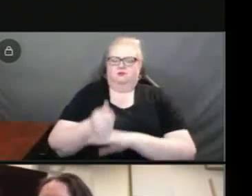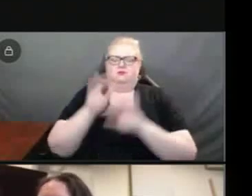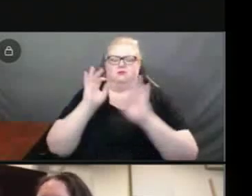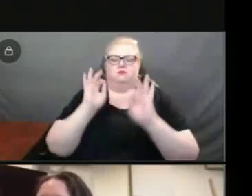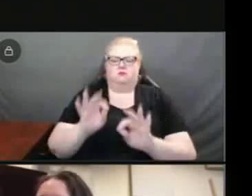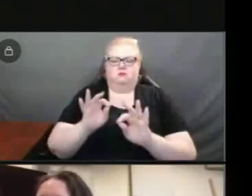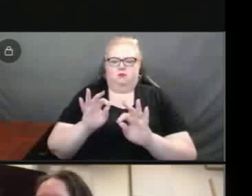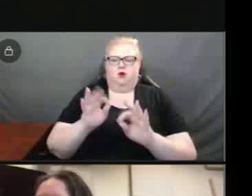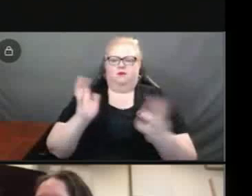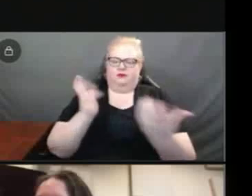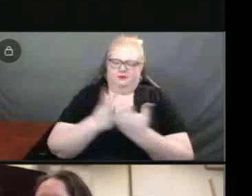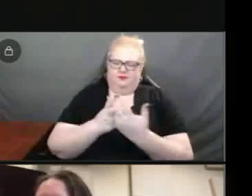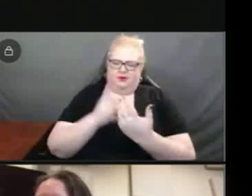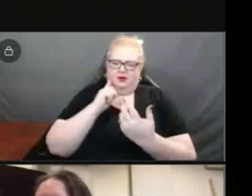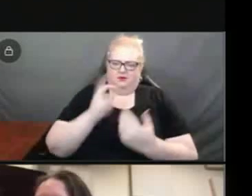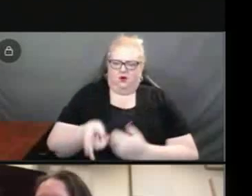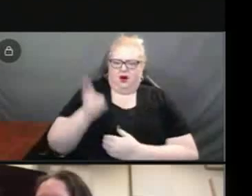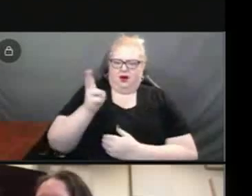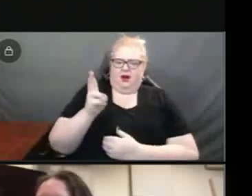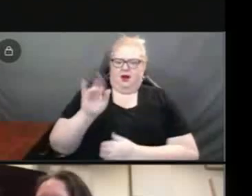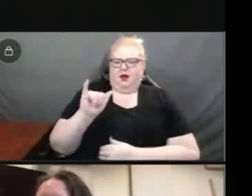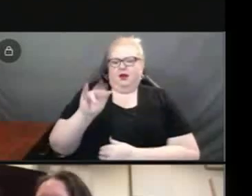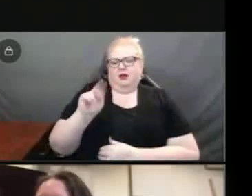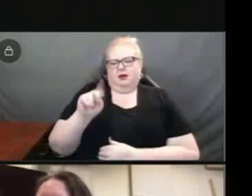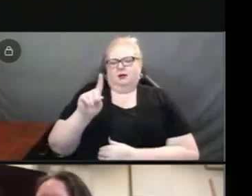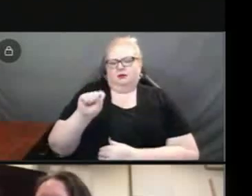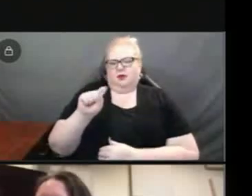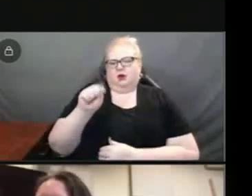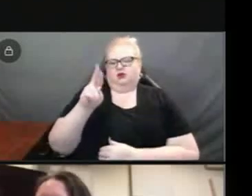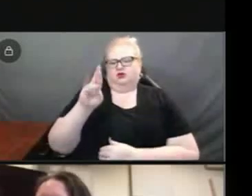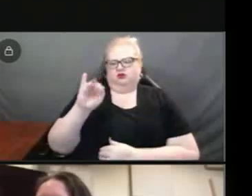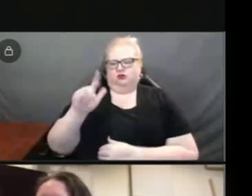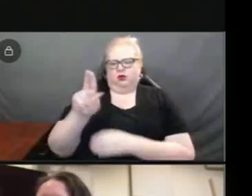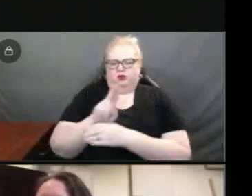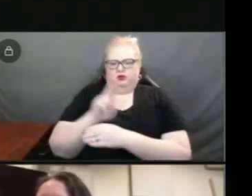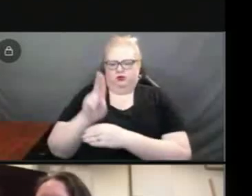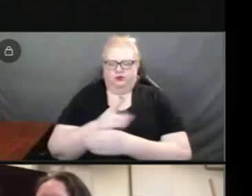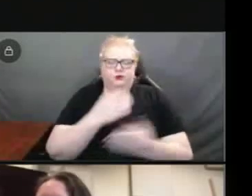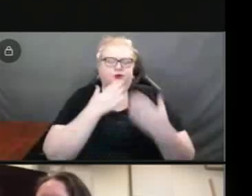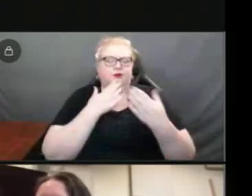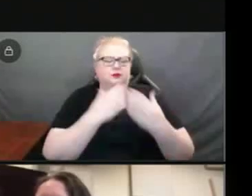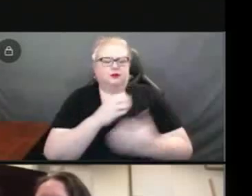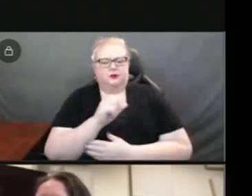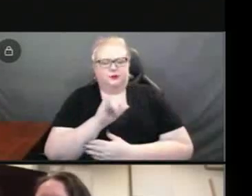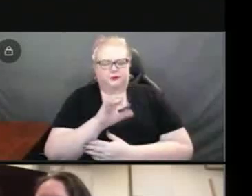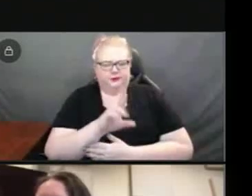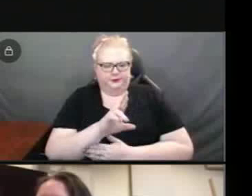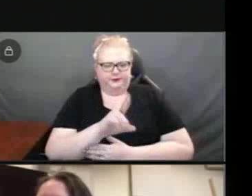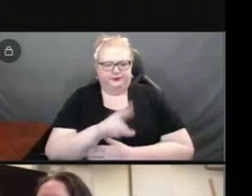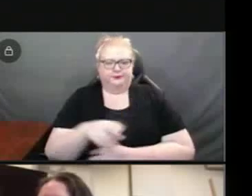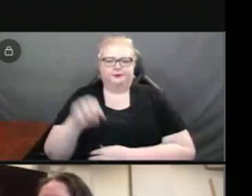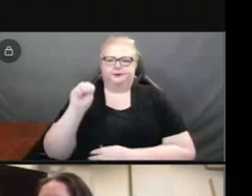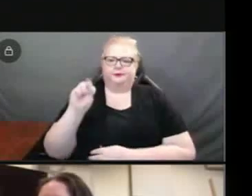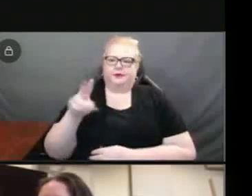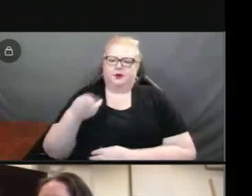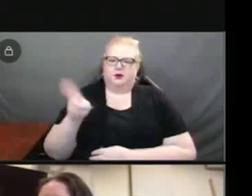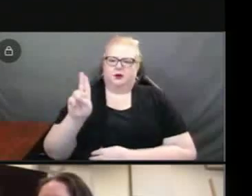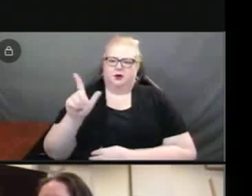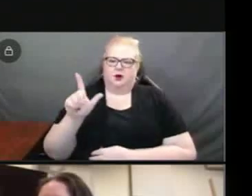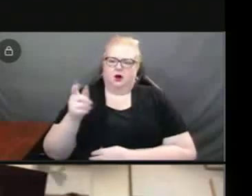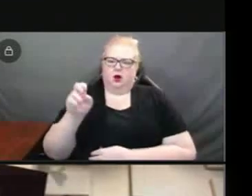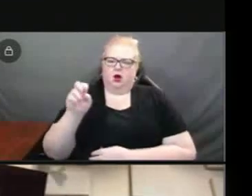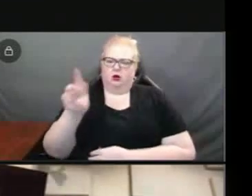an area that's highly industrial. Thank you so much, sir. Mr. Hugler, to speak